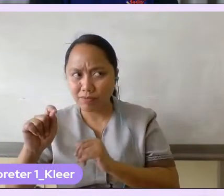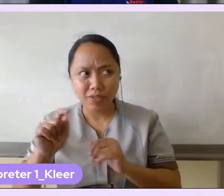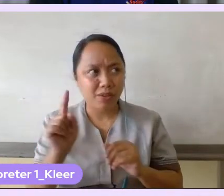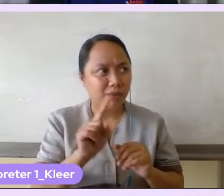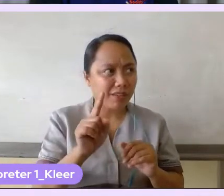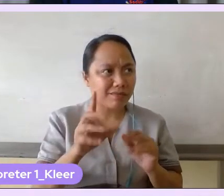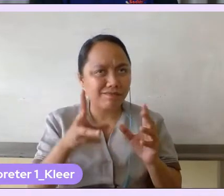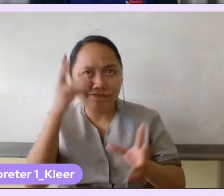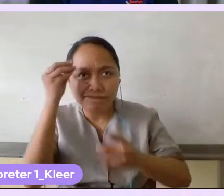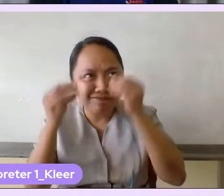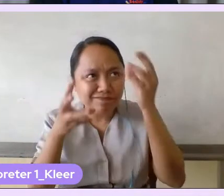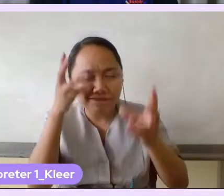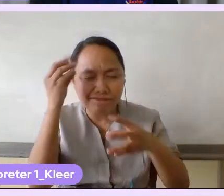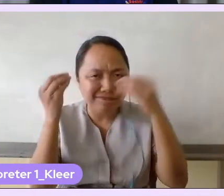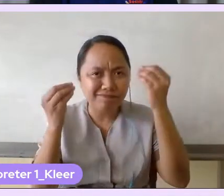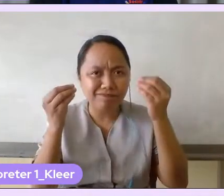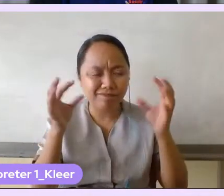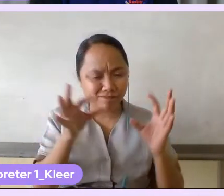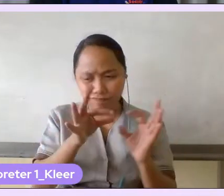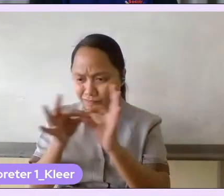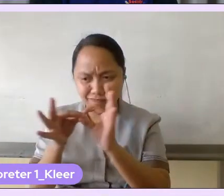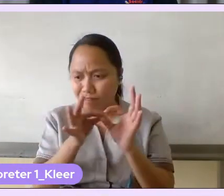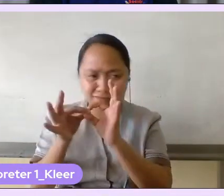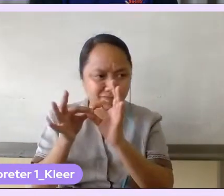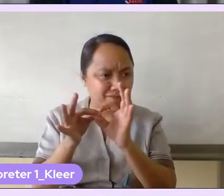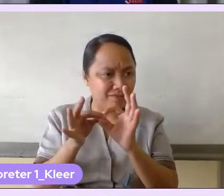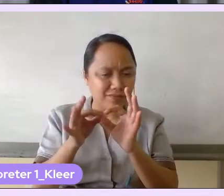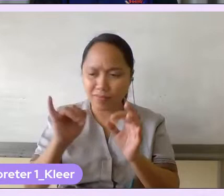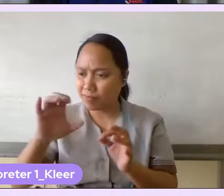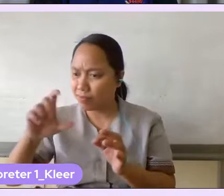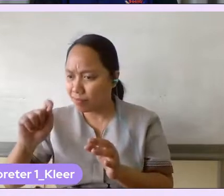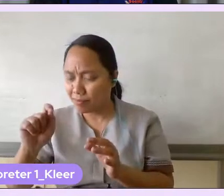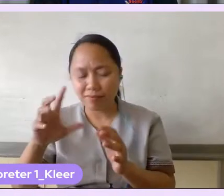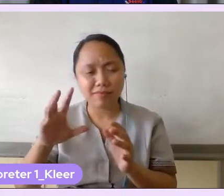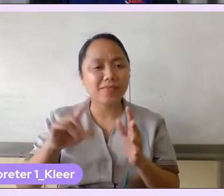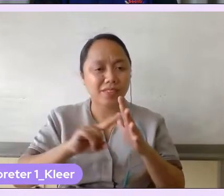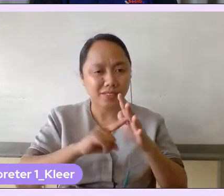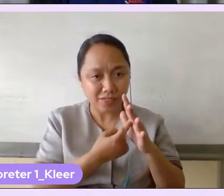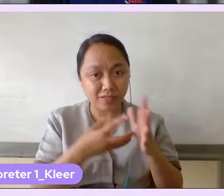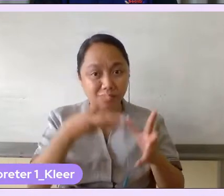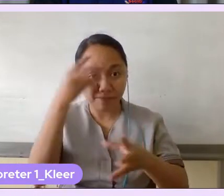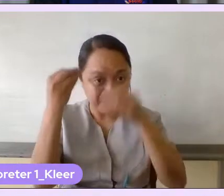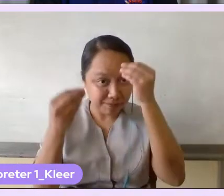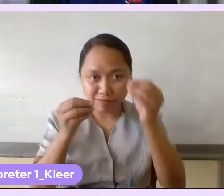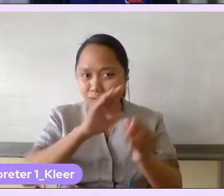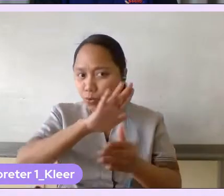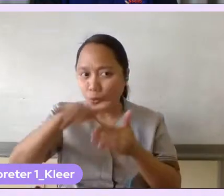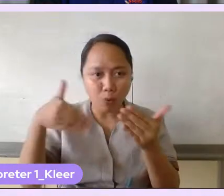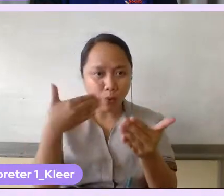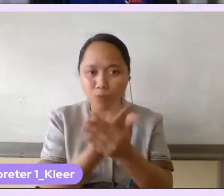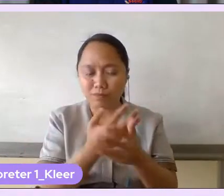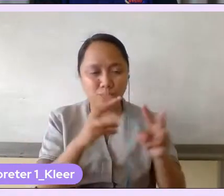nag-start yung learning every day and do the workshops and trainings.